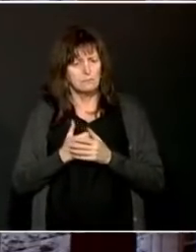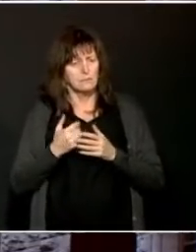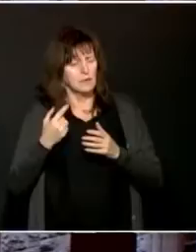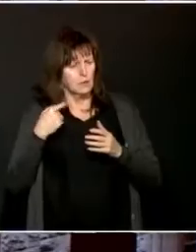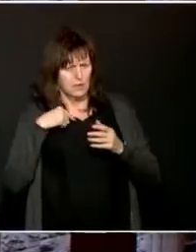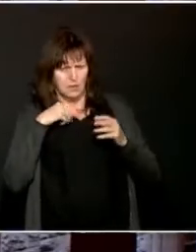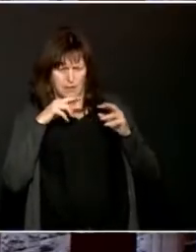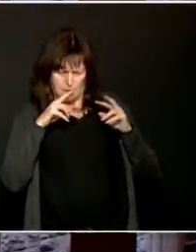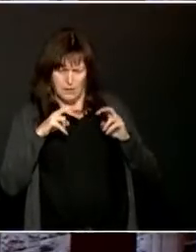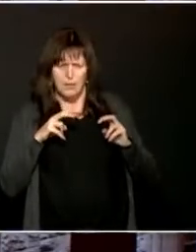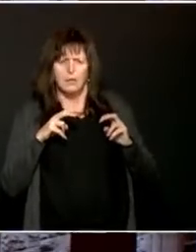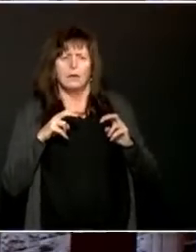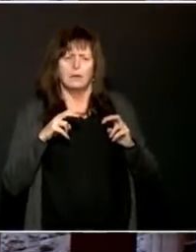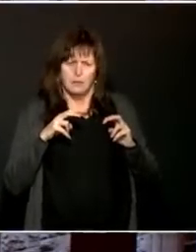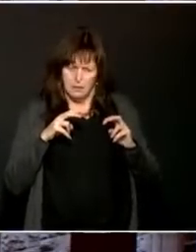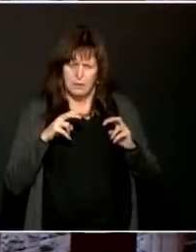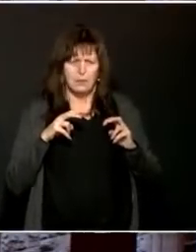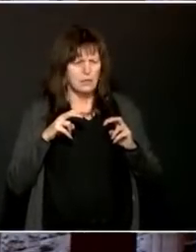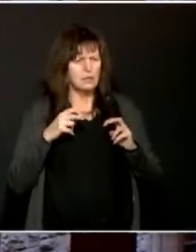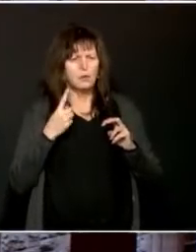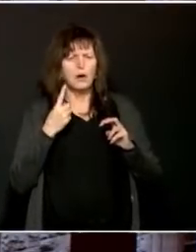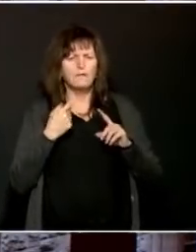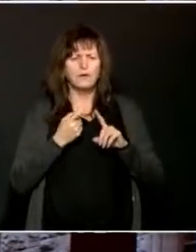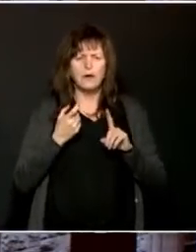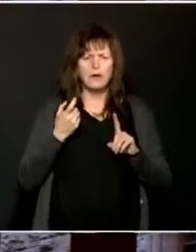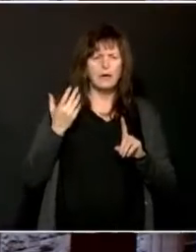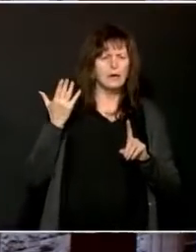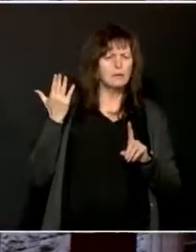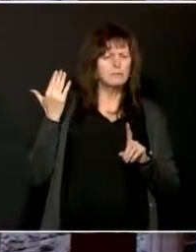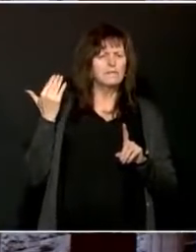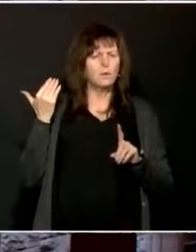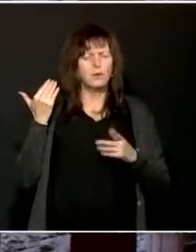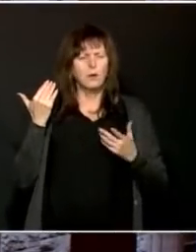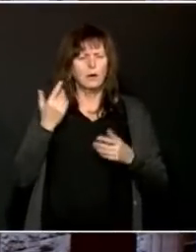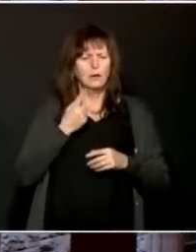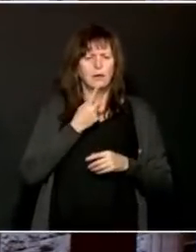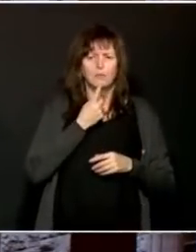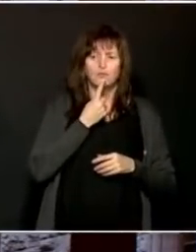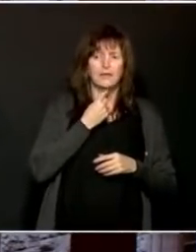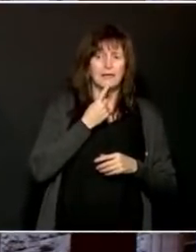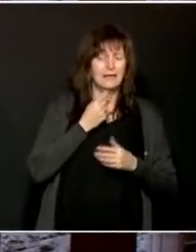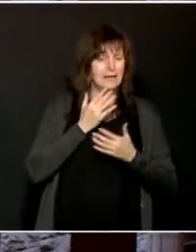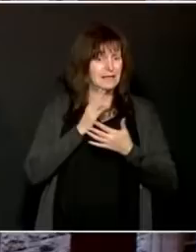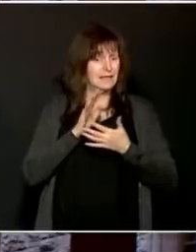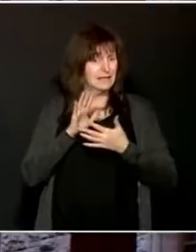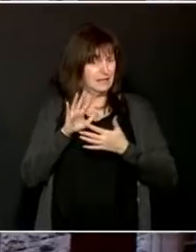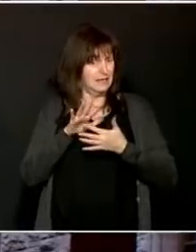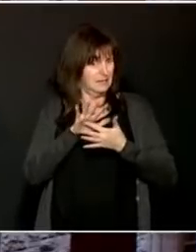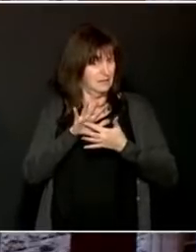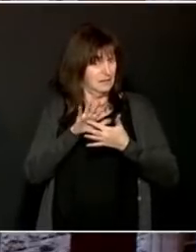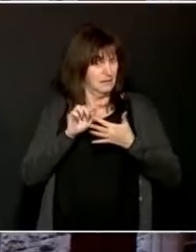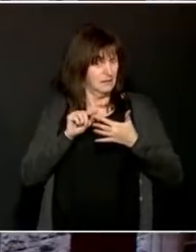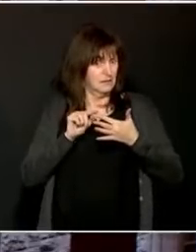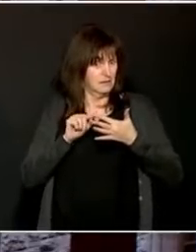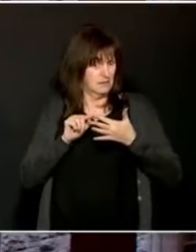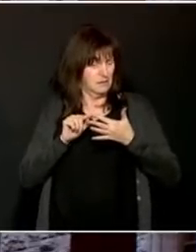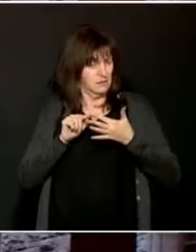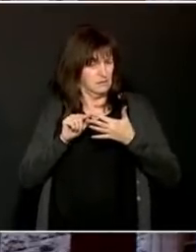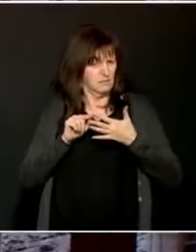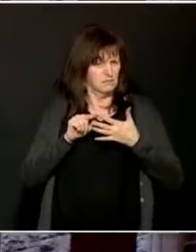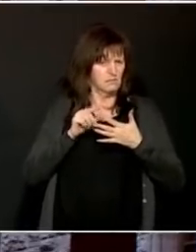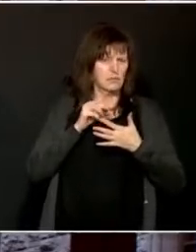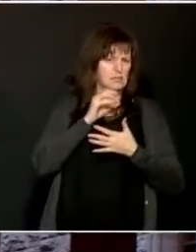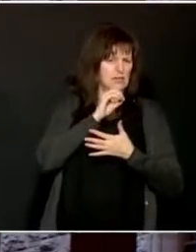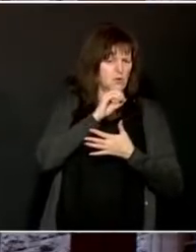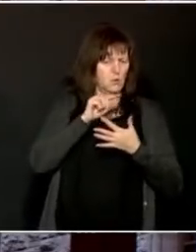when we had the total of 10 in the red zone, for example, or nothing in the lockdown zone, People